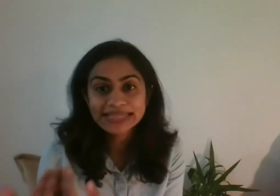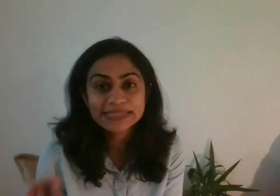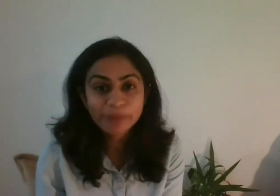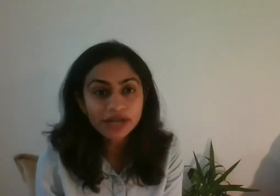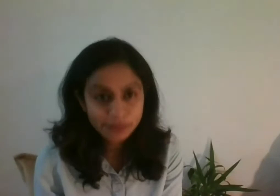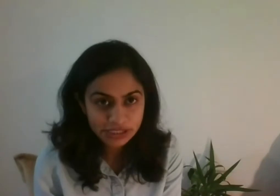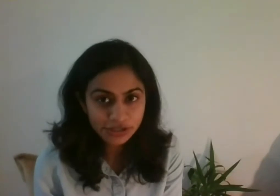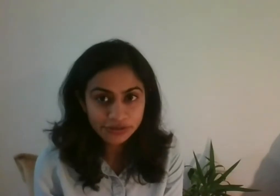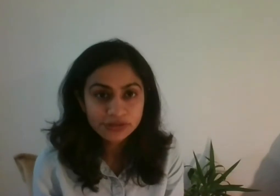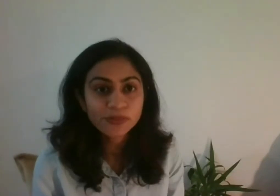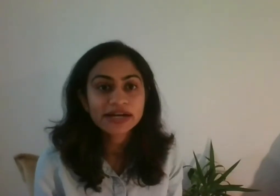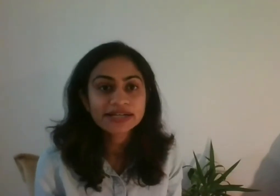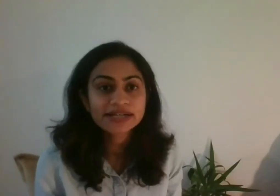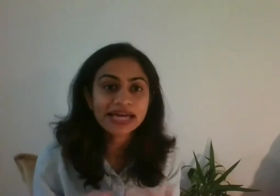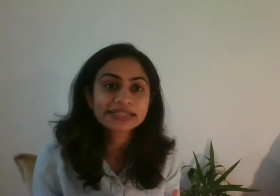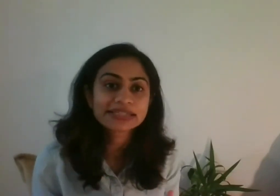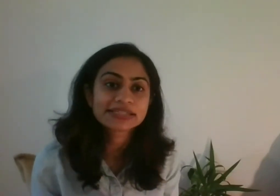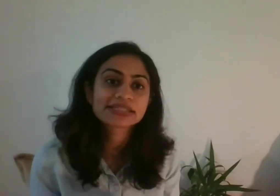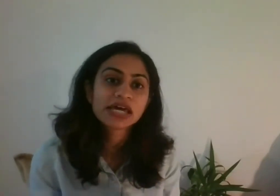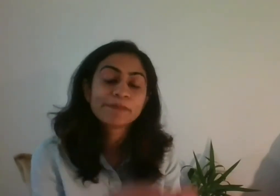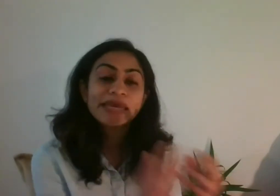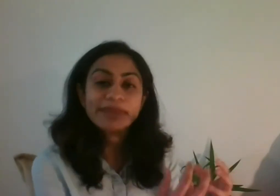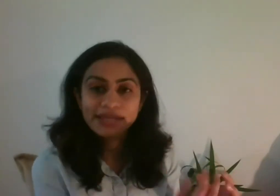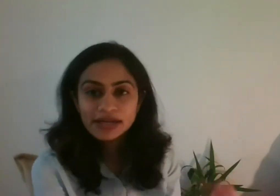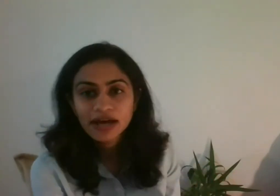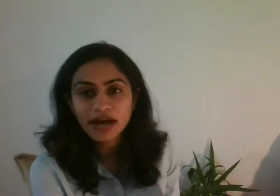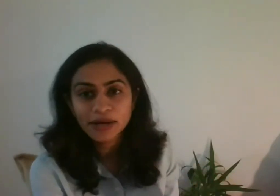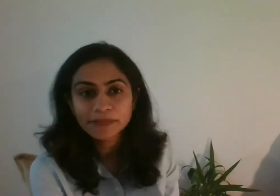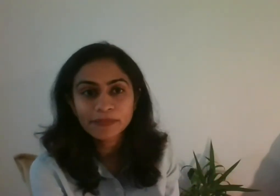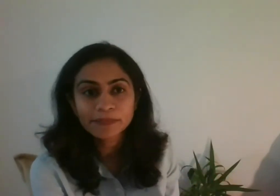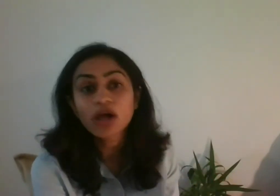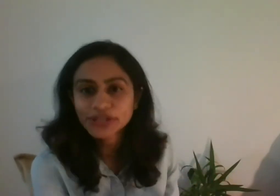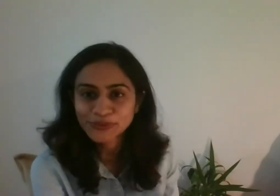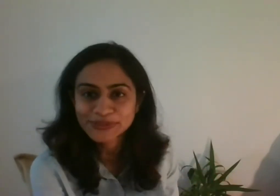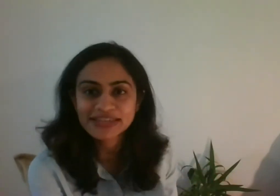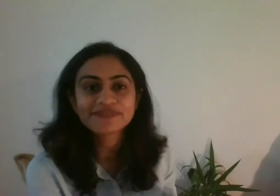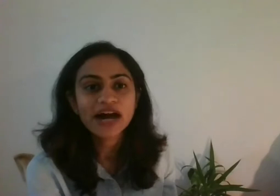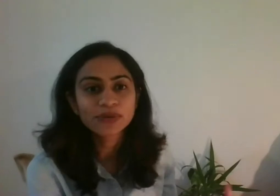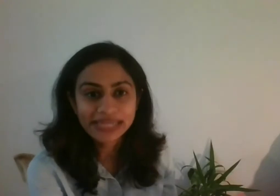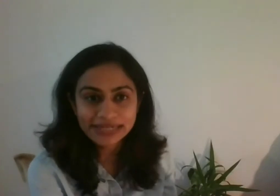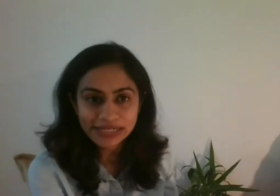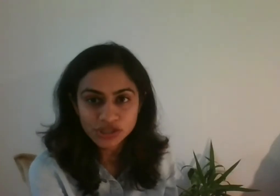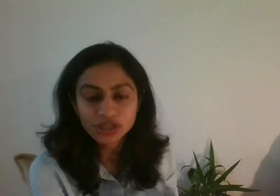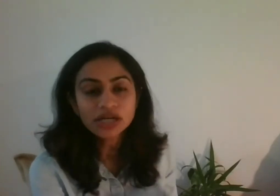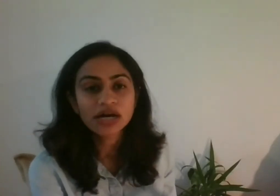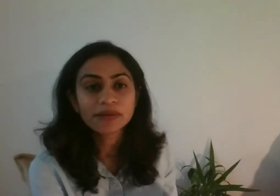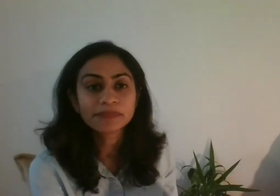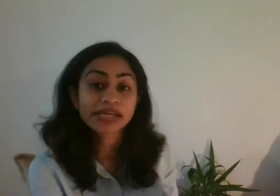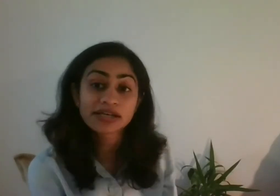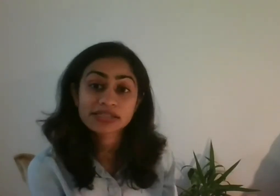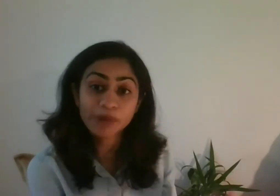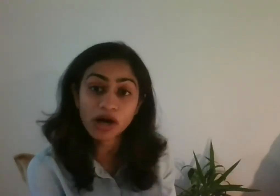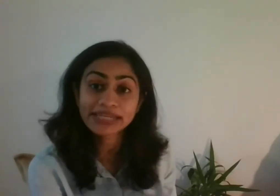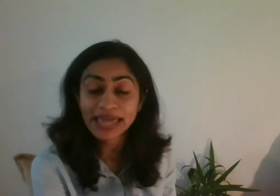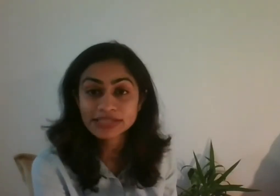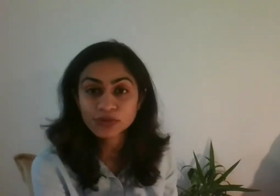biologically inspired materials where scientists mimic molecules that are found in nature because